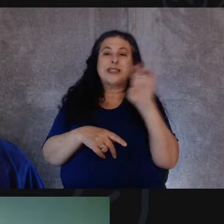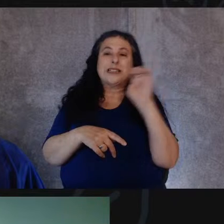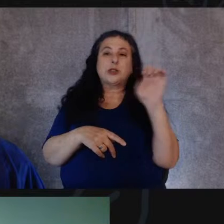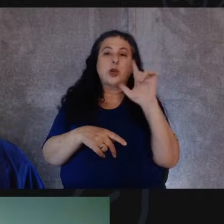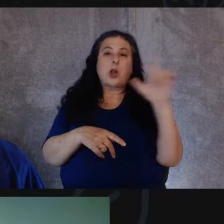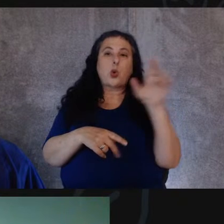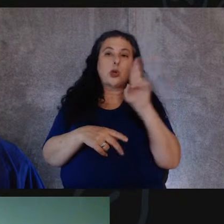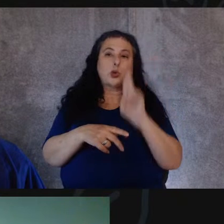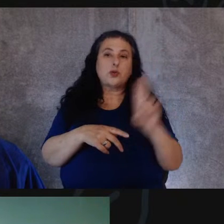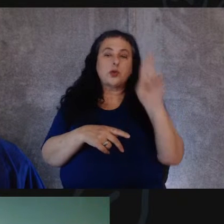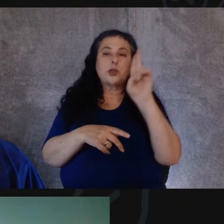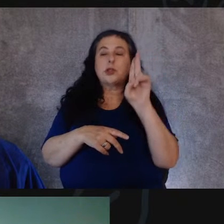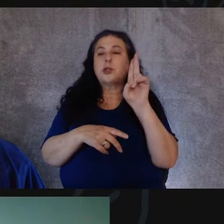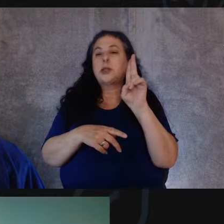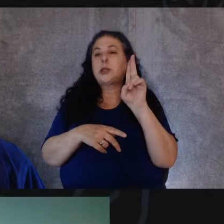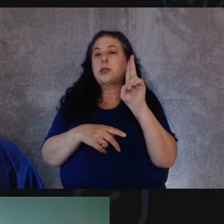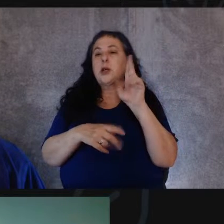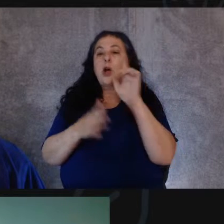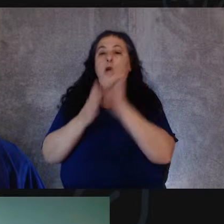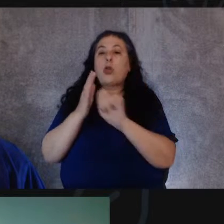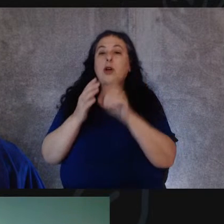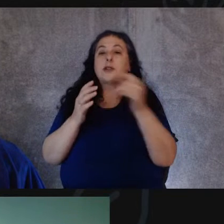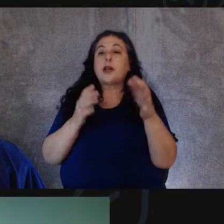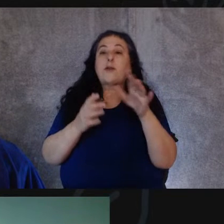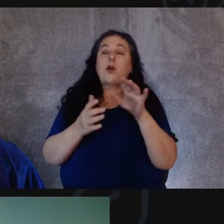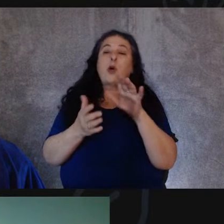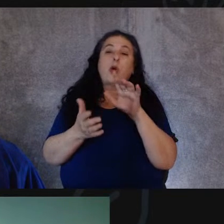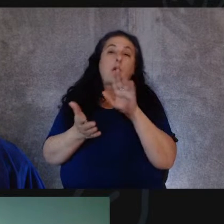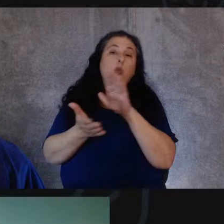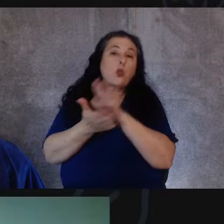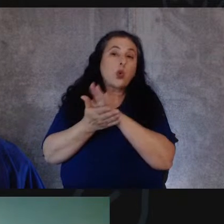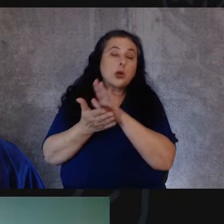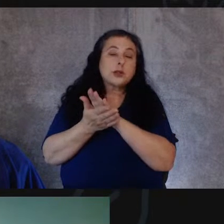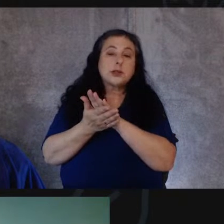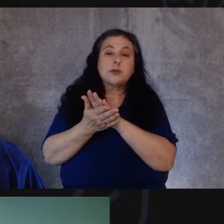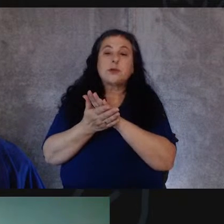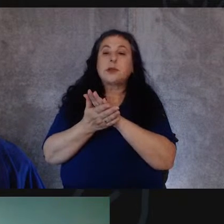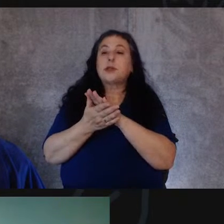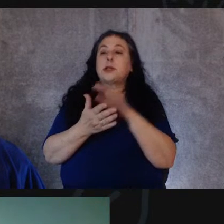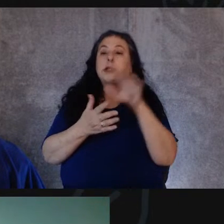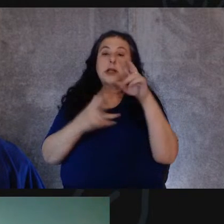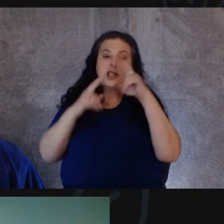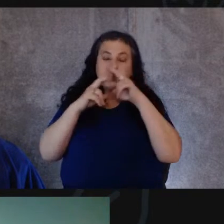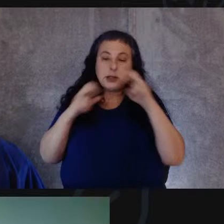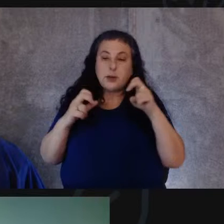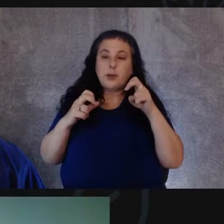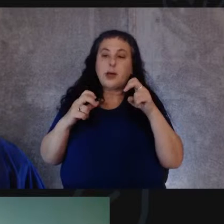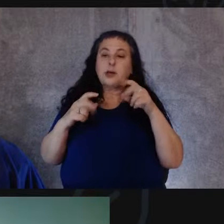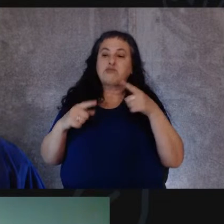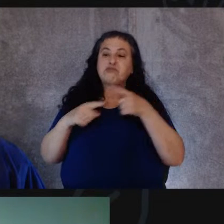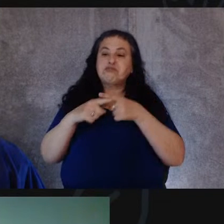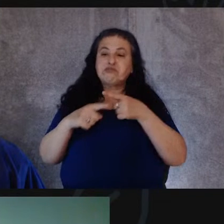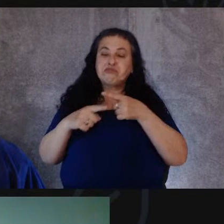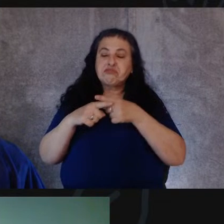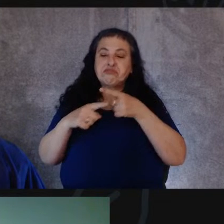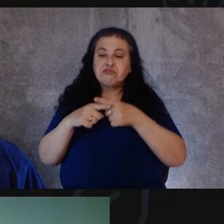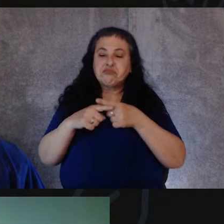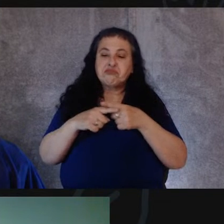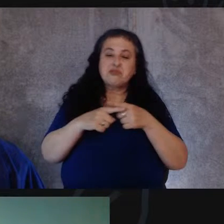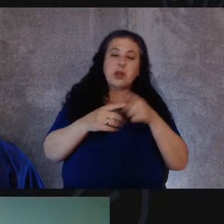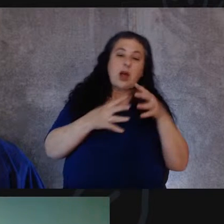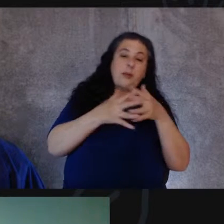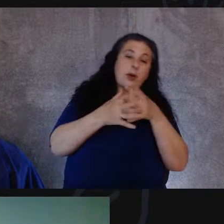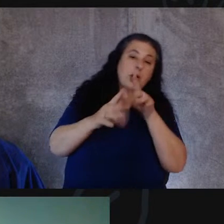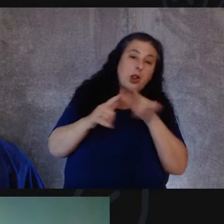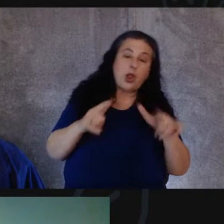author of several works examining the intersections of American law, medicine, and the history of childhood, which